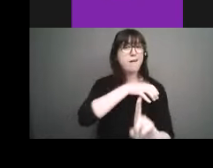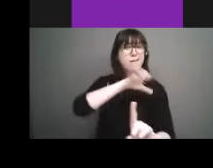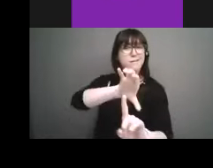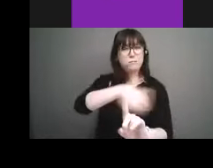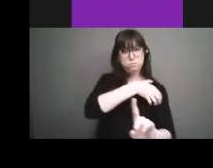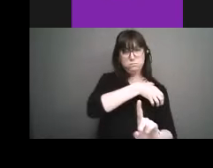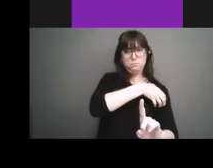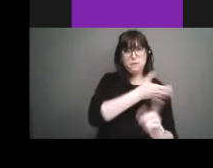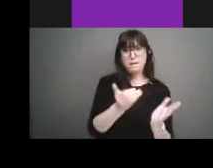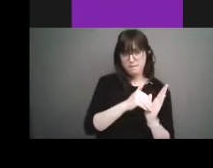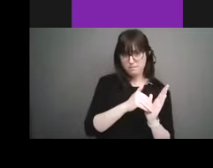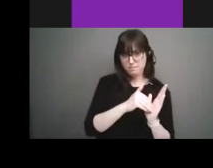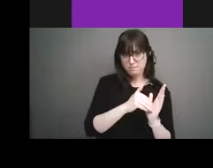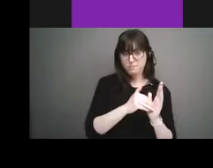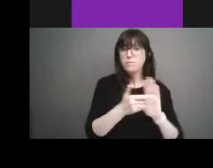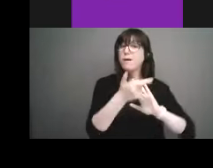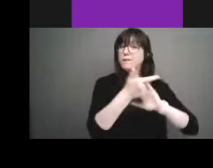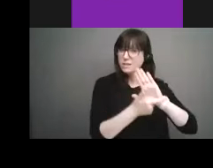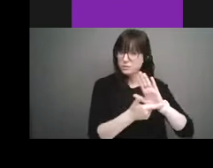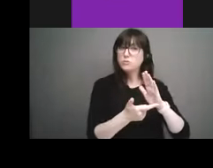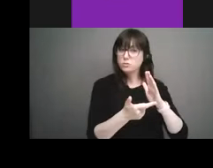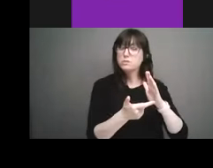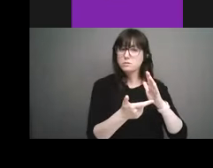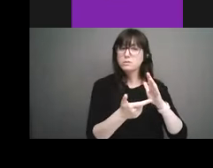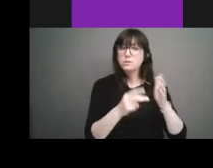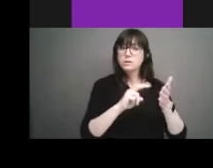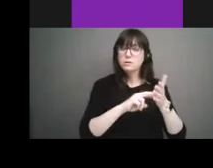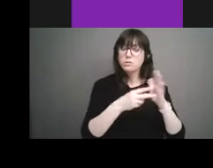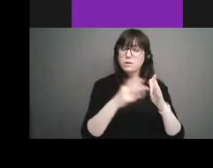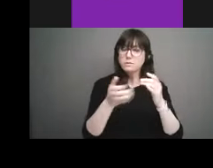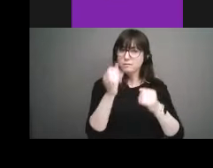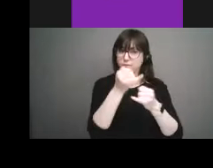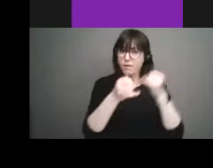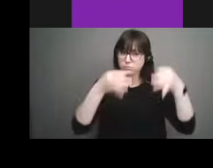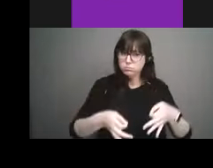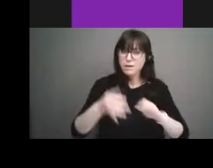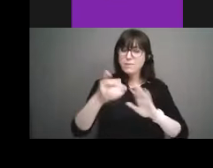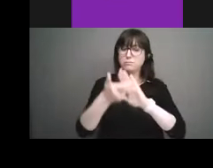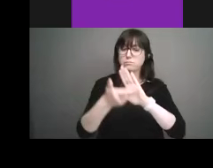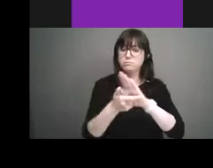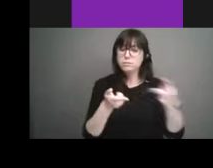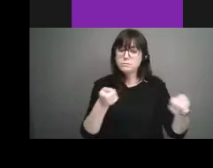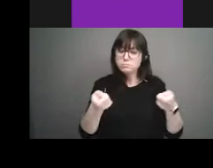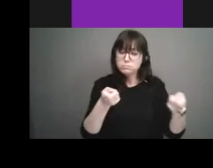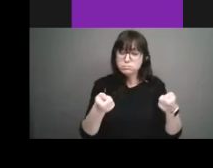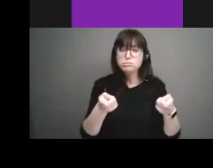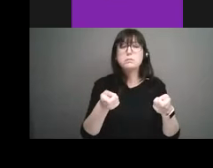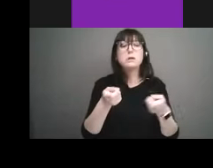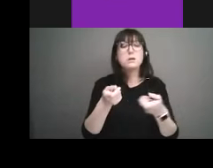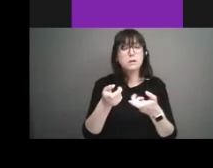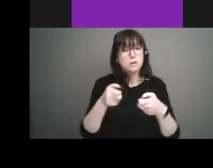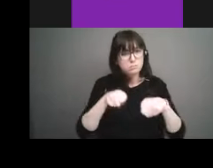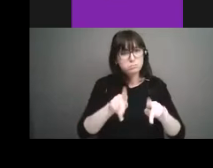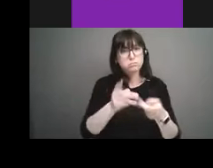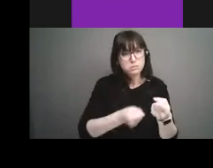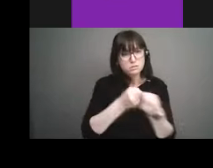And the legislation, which is the Substitute Decisions Act, is the legislation that governs the granting of those